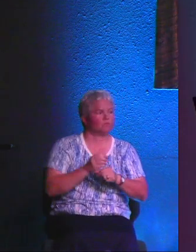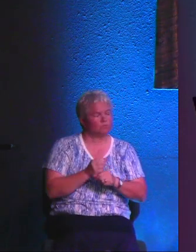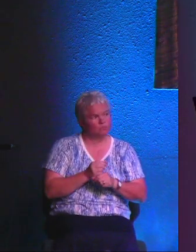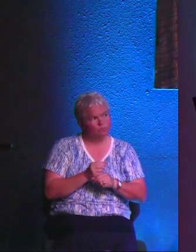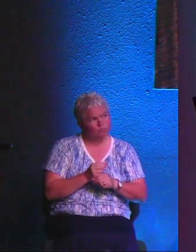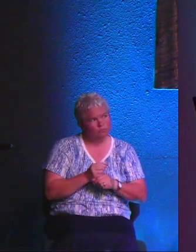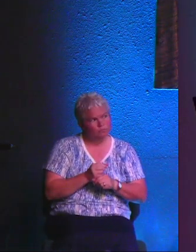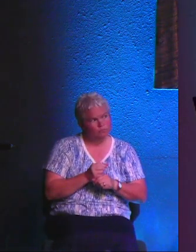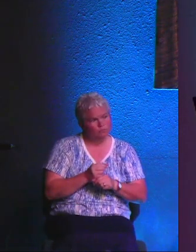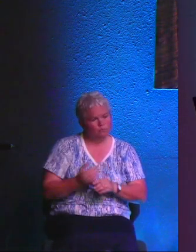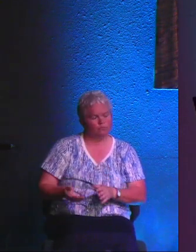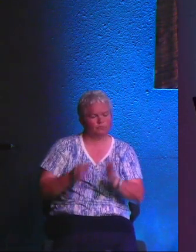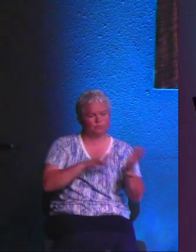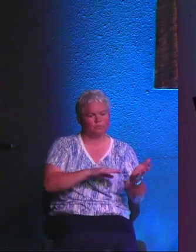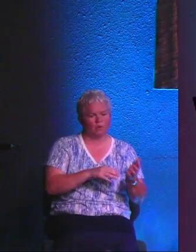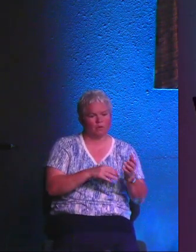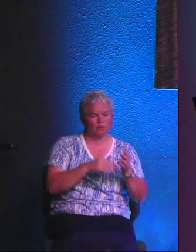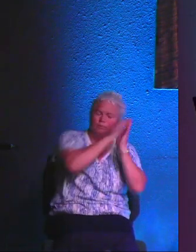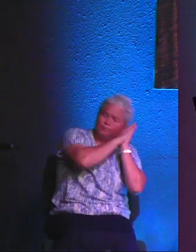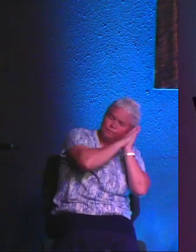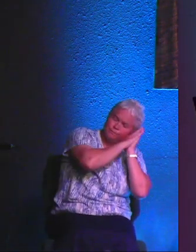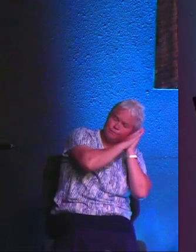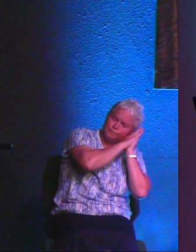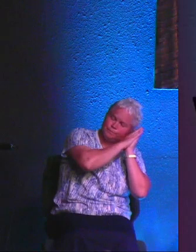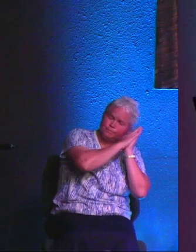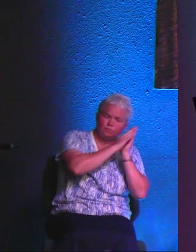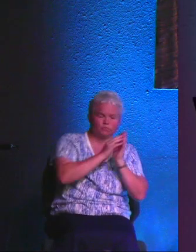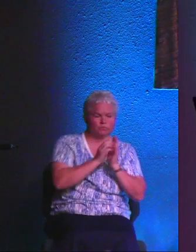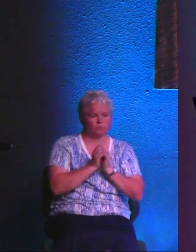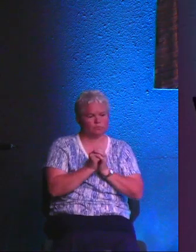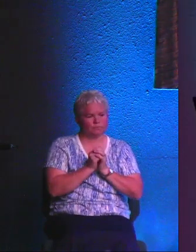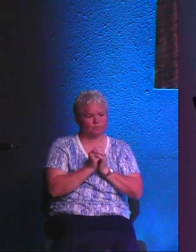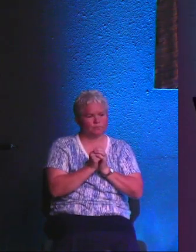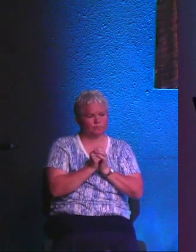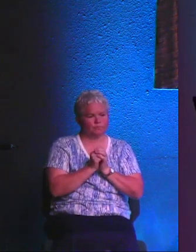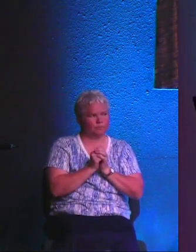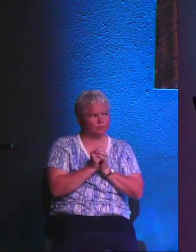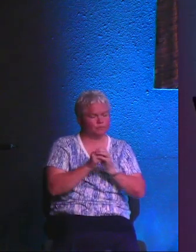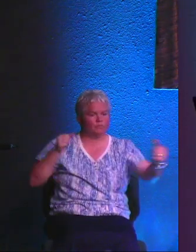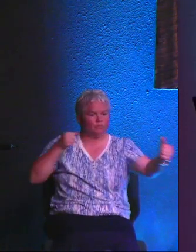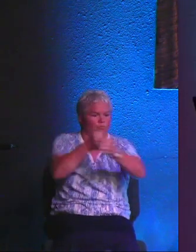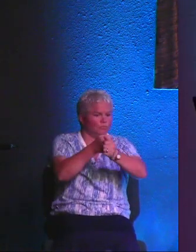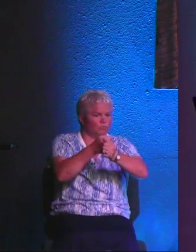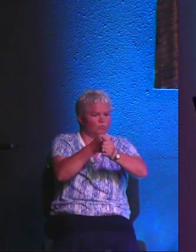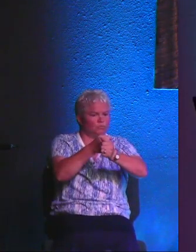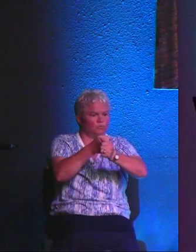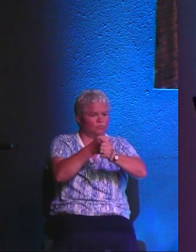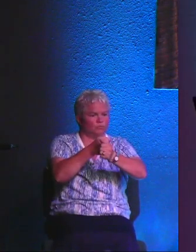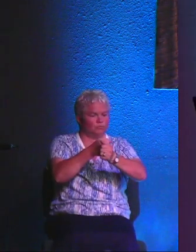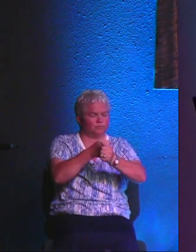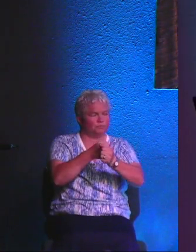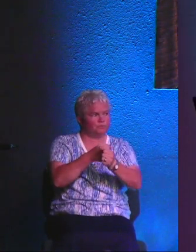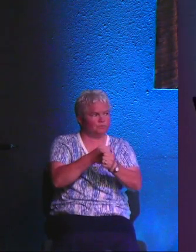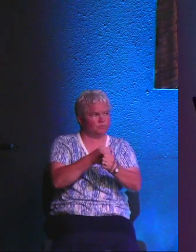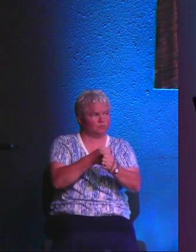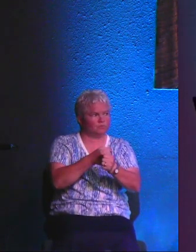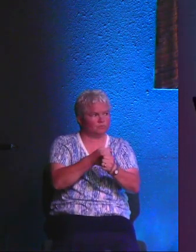wheel and passed out, went into the other lane, and hit head-on with another vehicle, killing an innocent